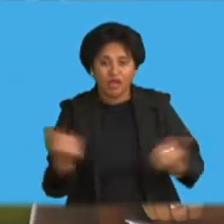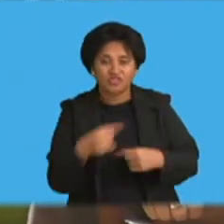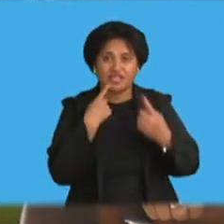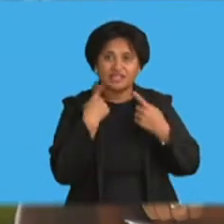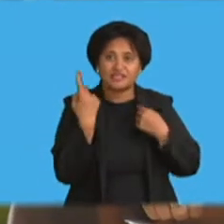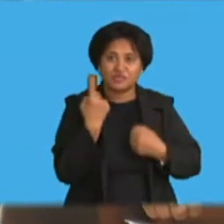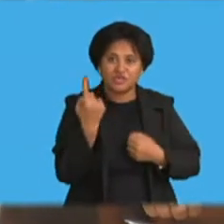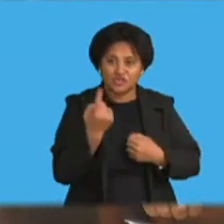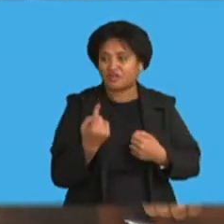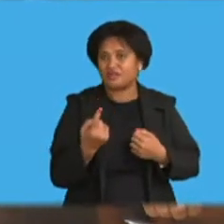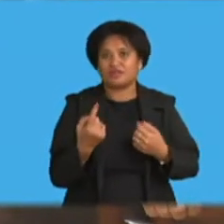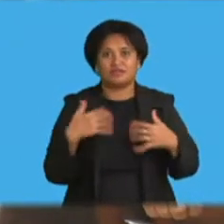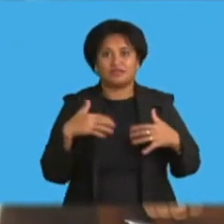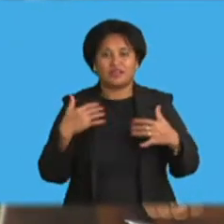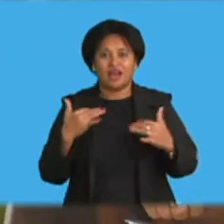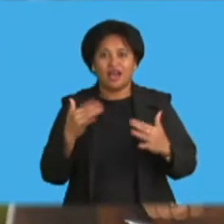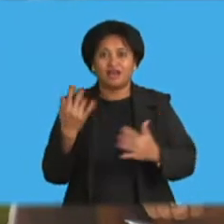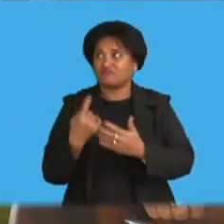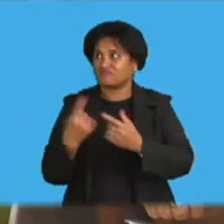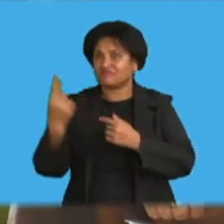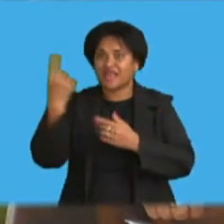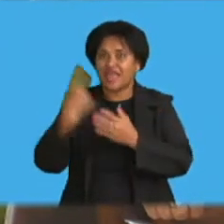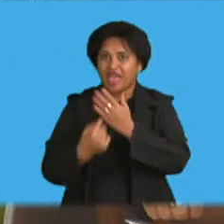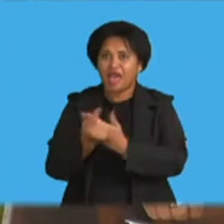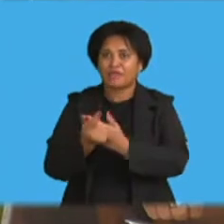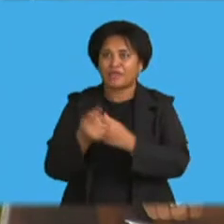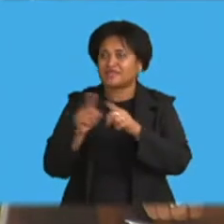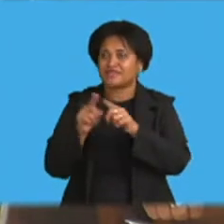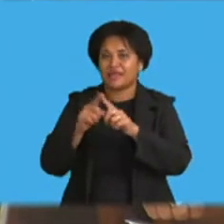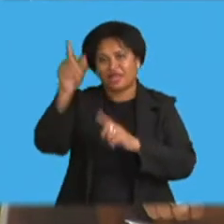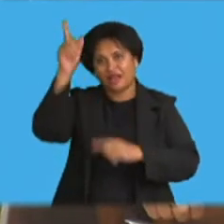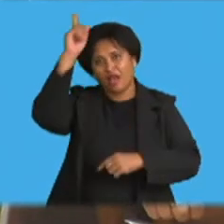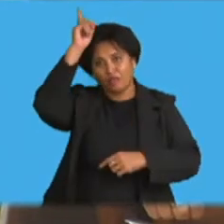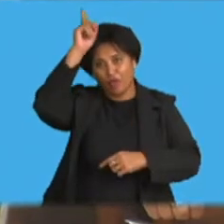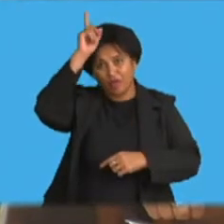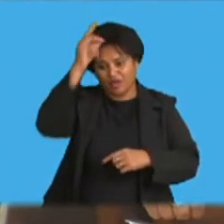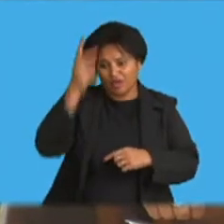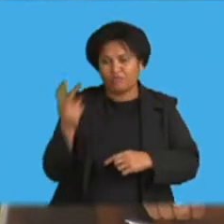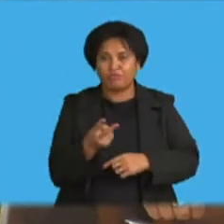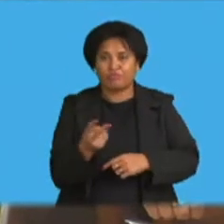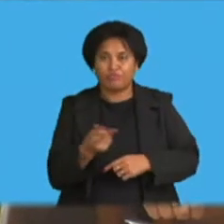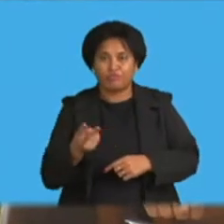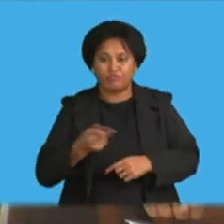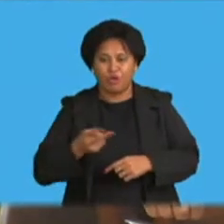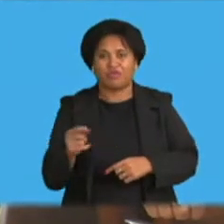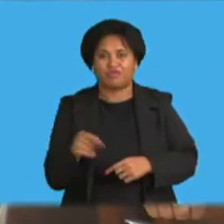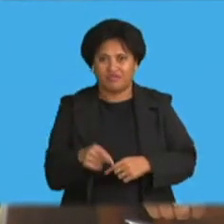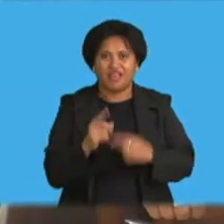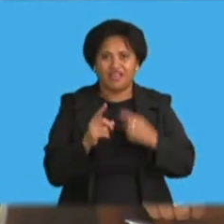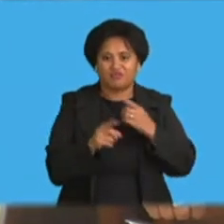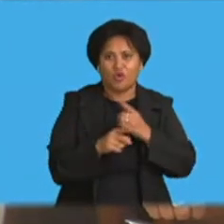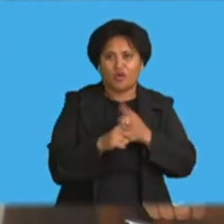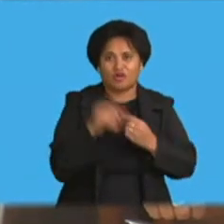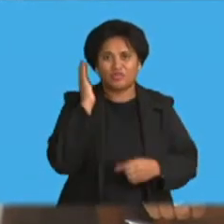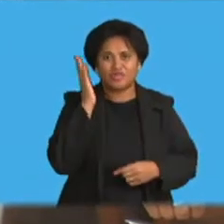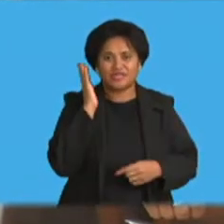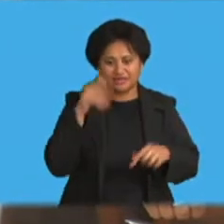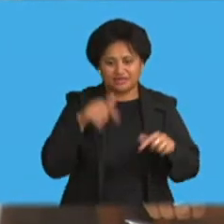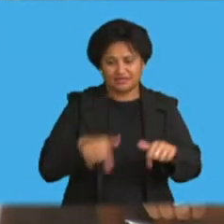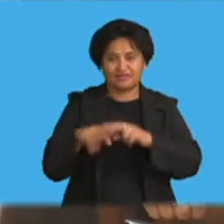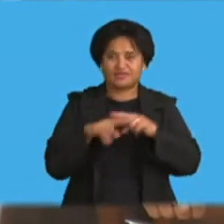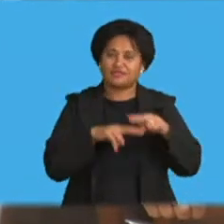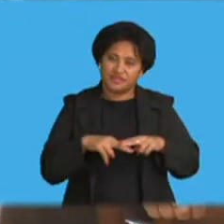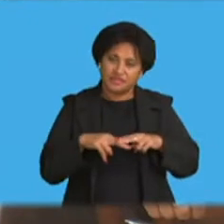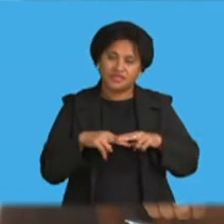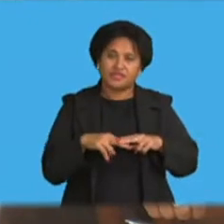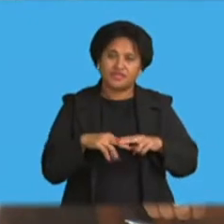in the same way that they had amazed the audience in Bonn at the COP23 negotiation in November last year, Madam Speaker. There is